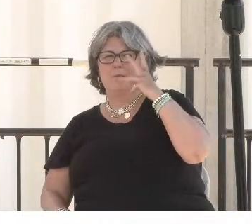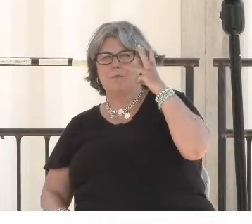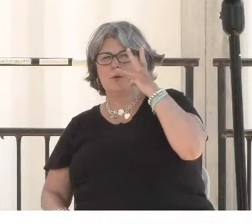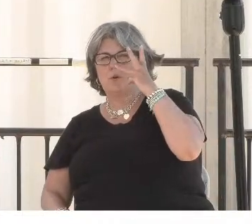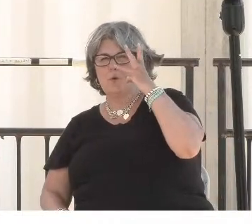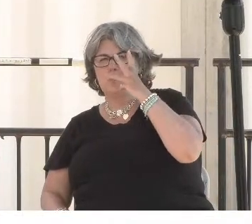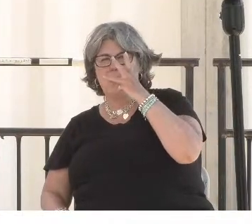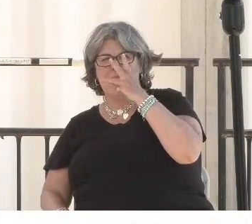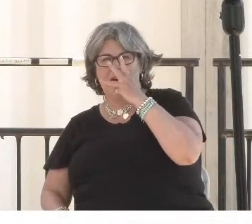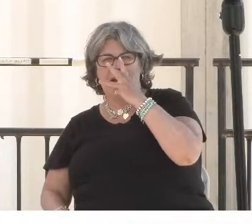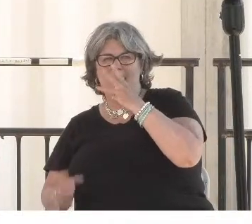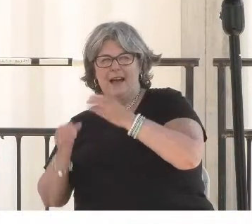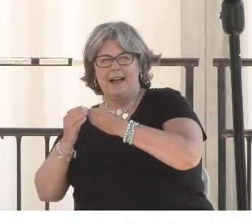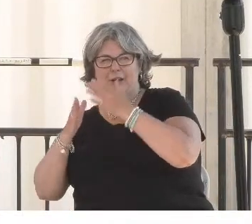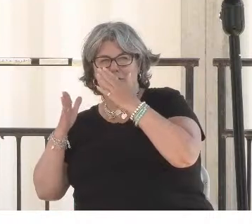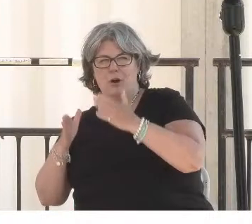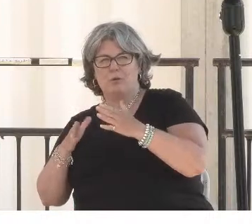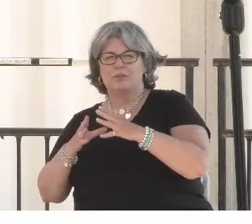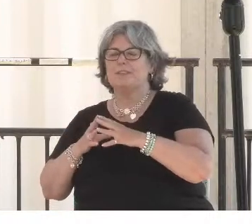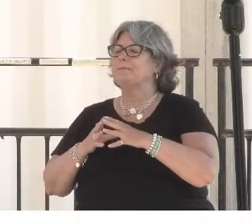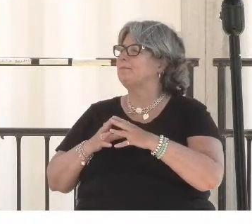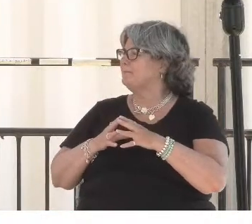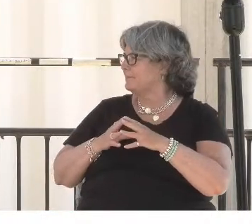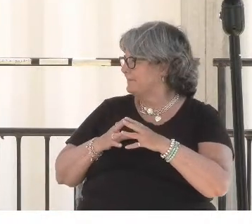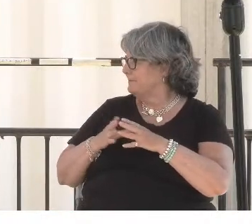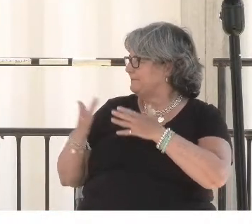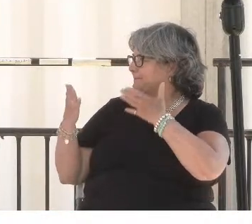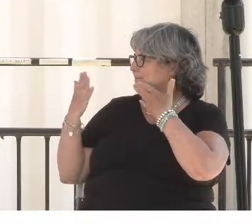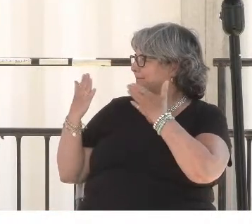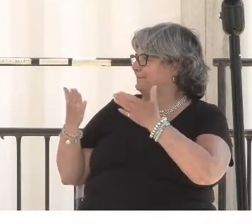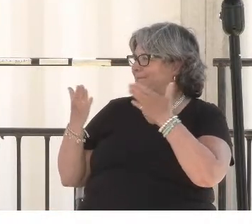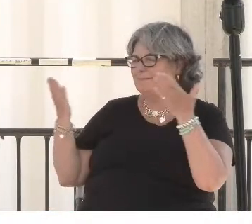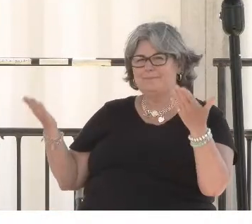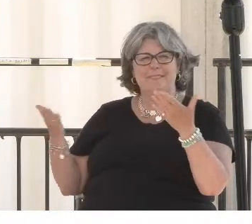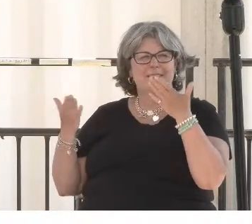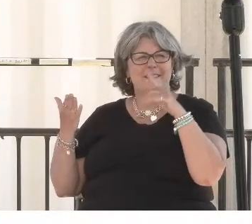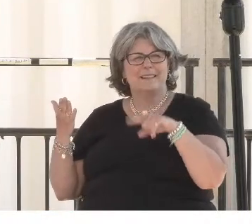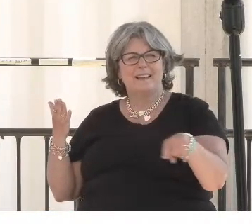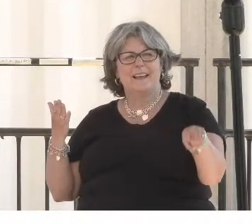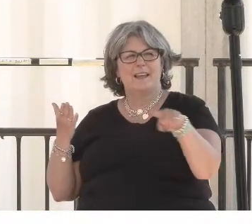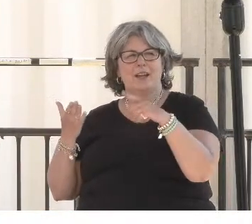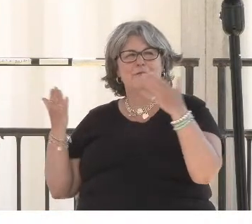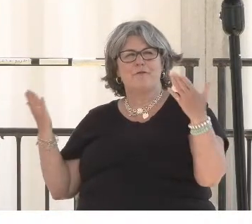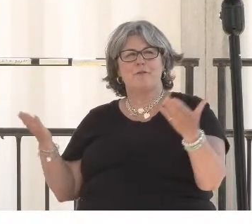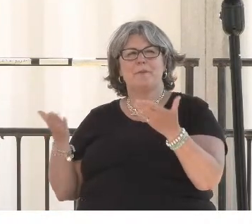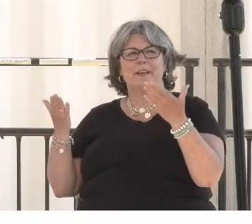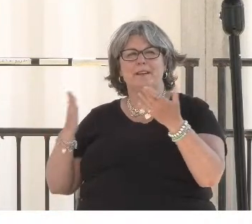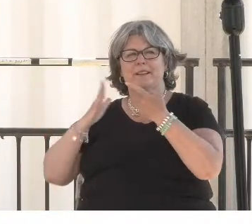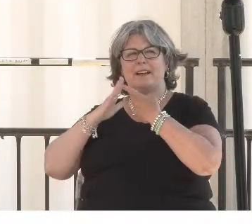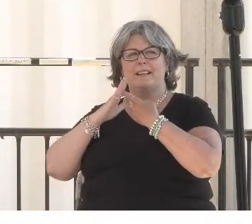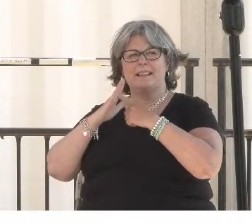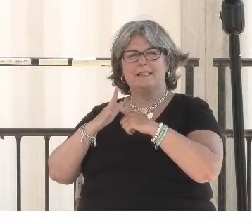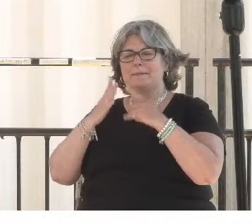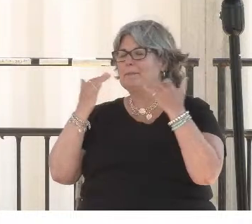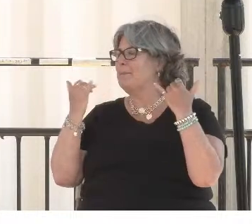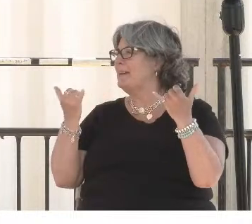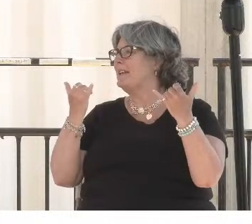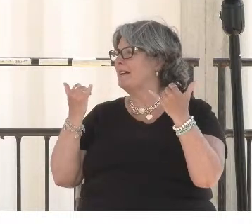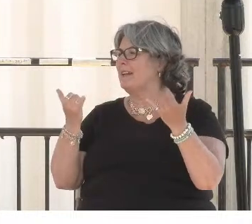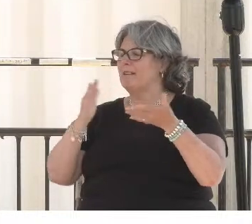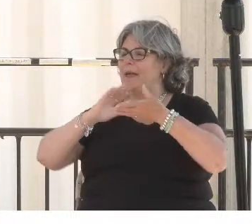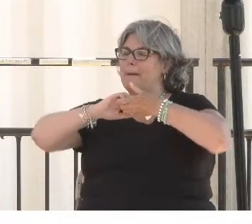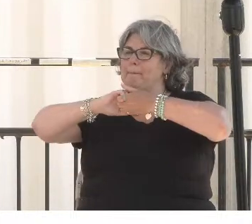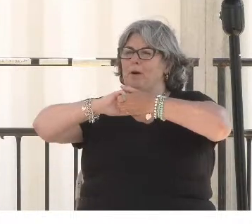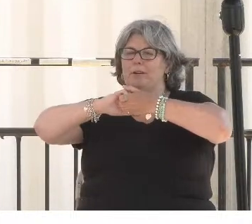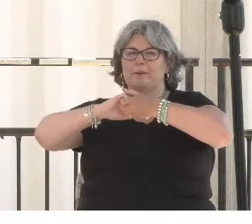Ranch. All right. Well, thank you for being here. Thank you all for being here. And let's start with that partnership.